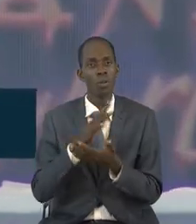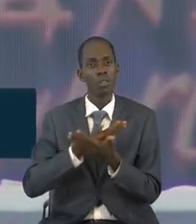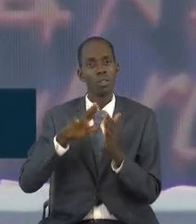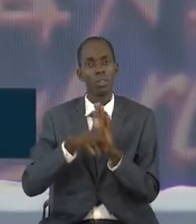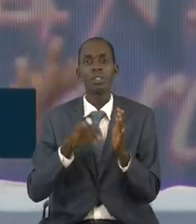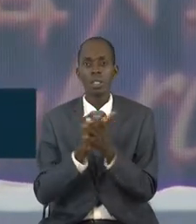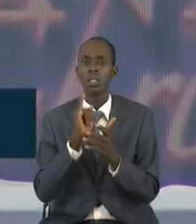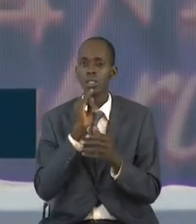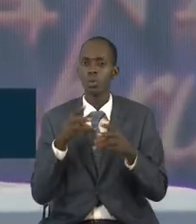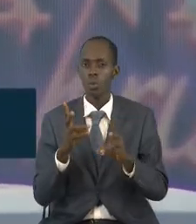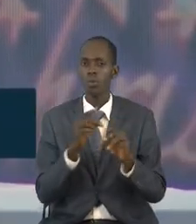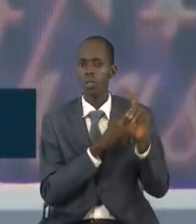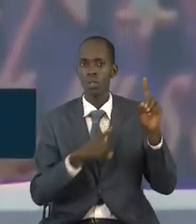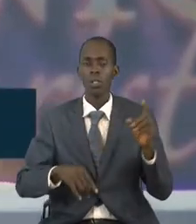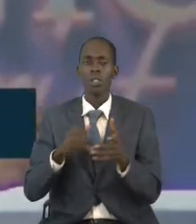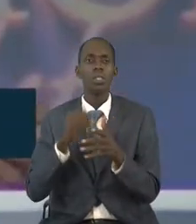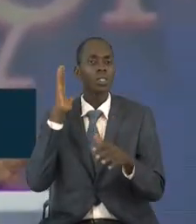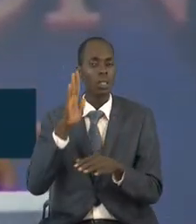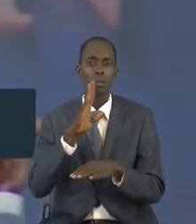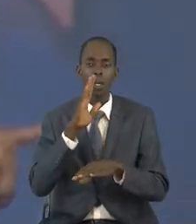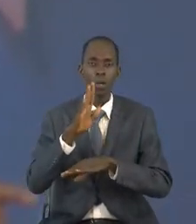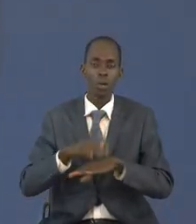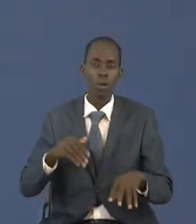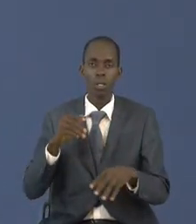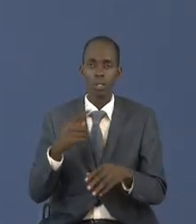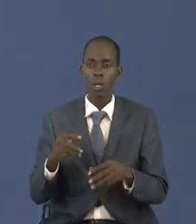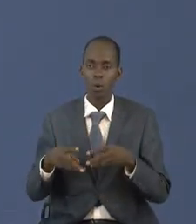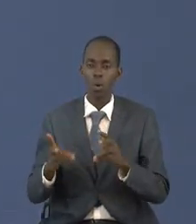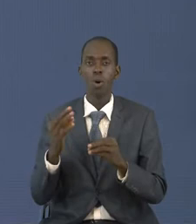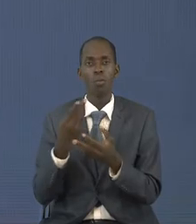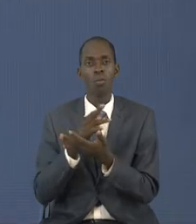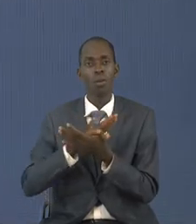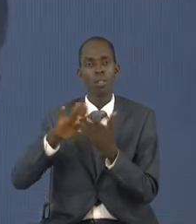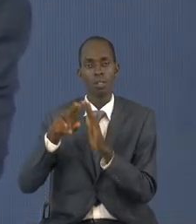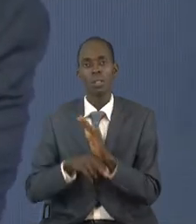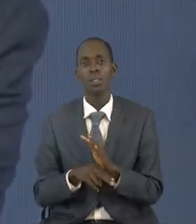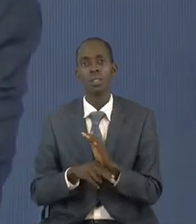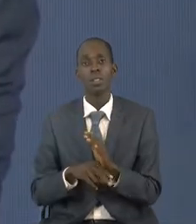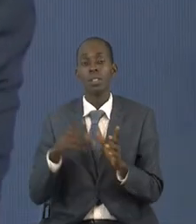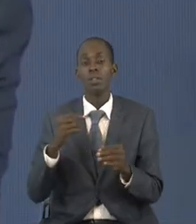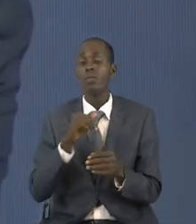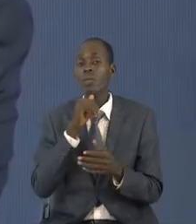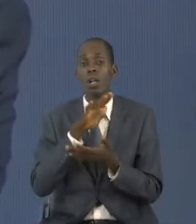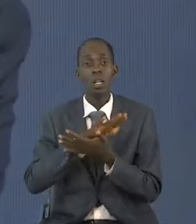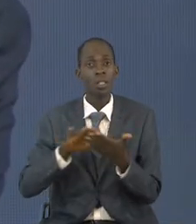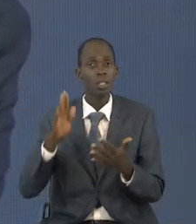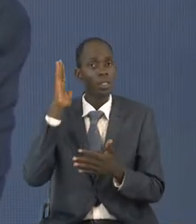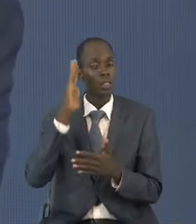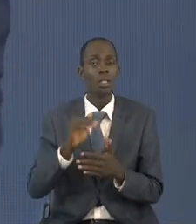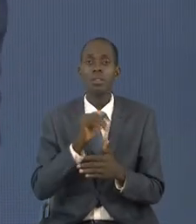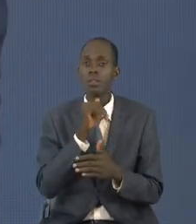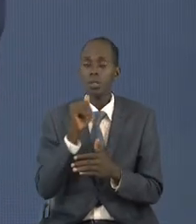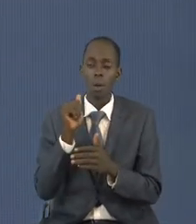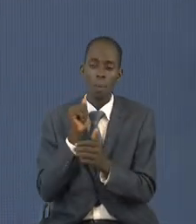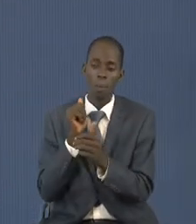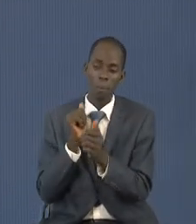the Lord. It shall be called the way of holiness. The unclean shall not pass over